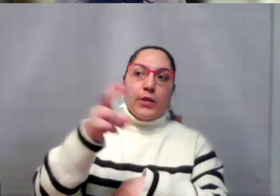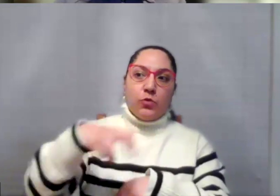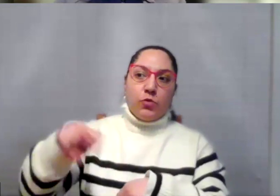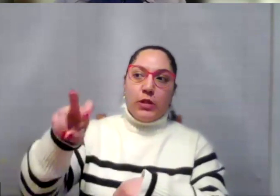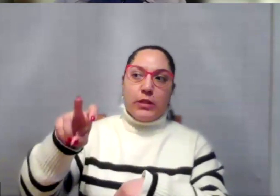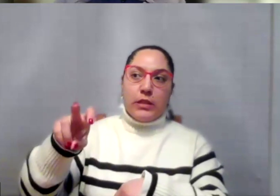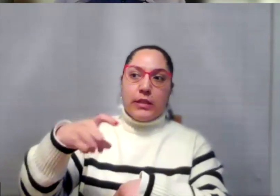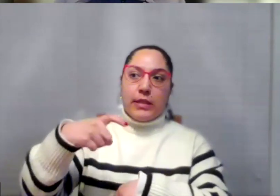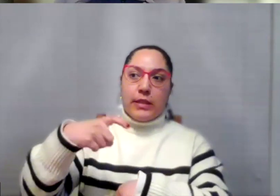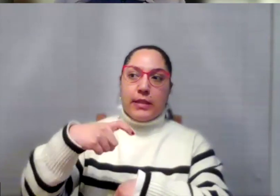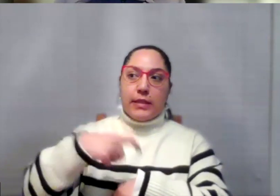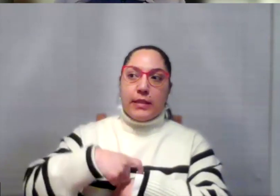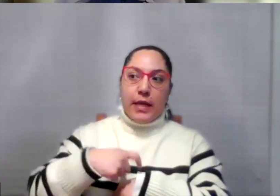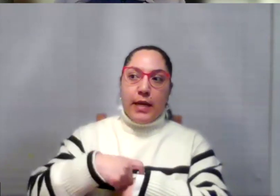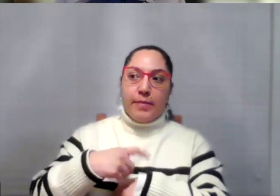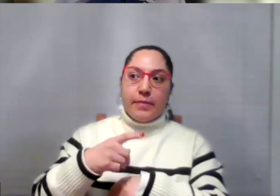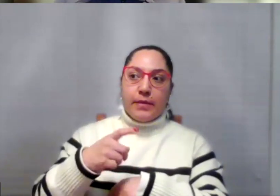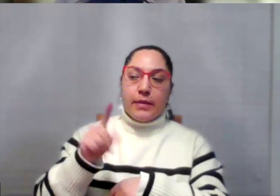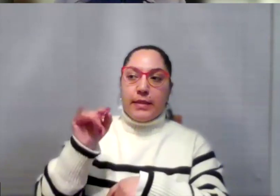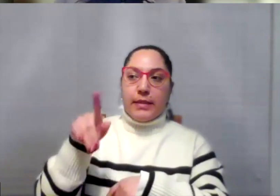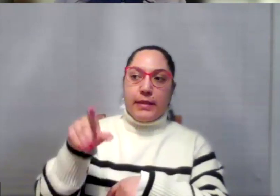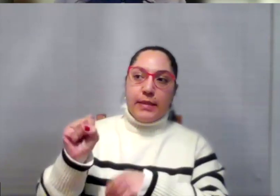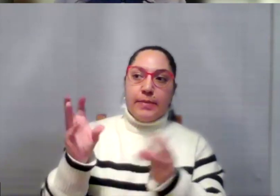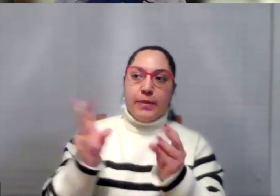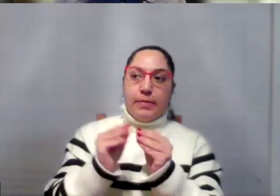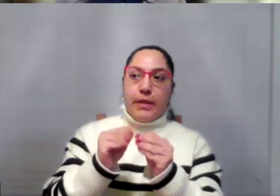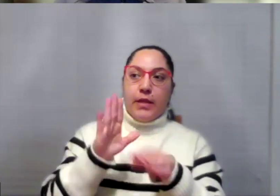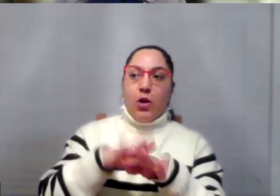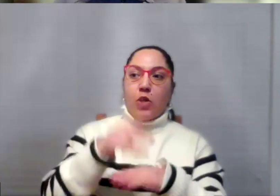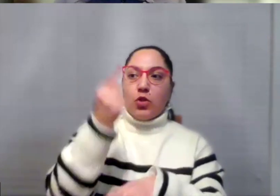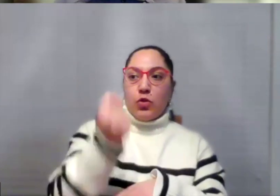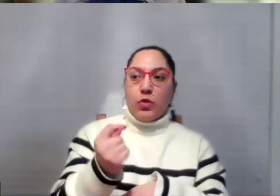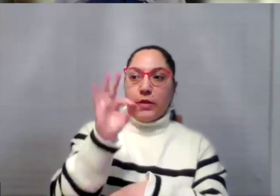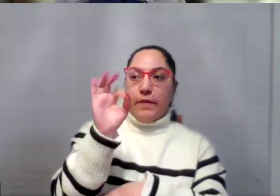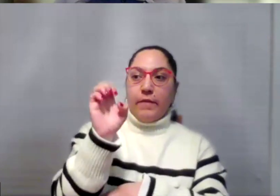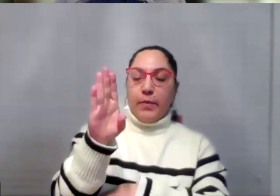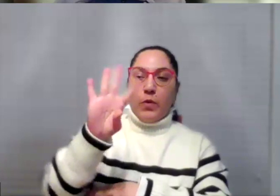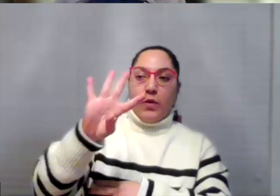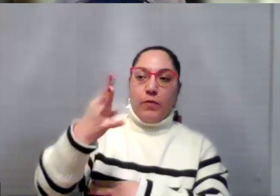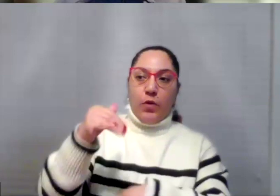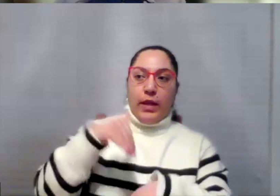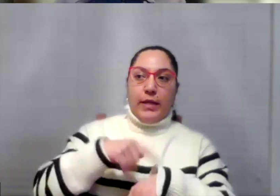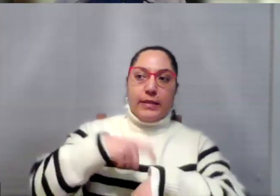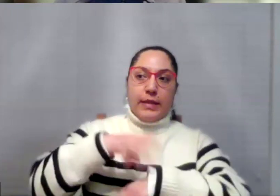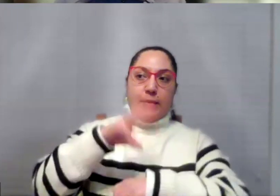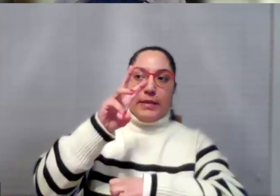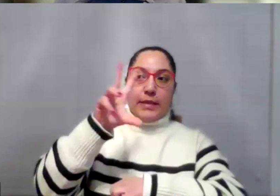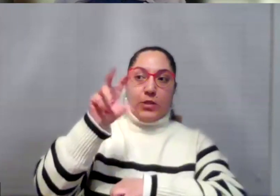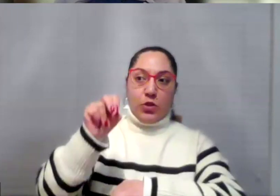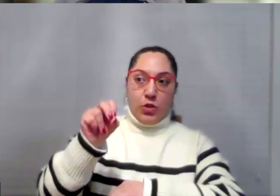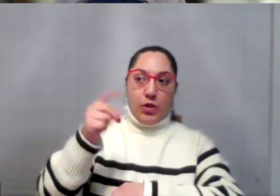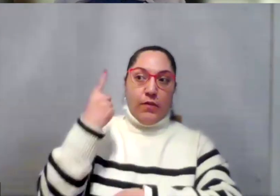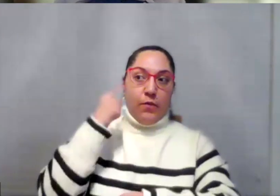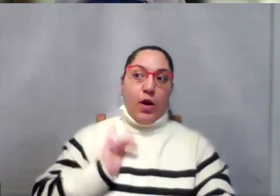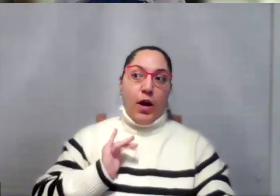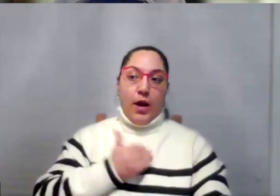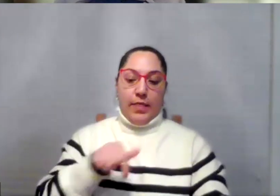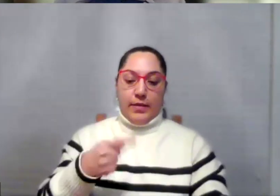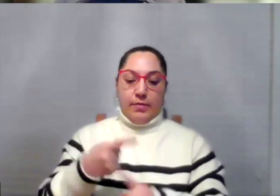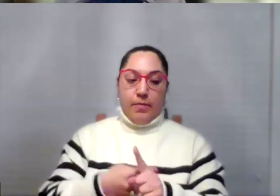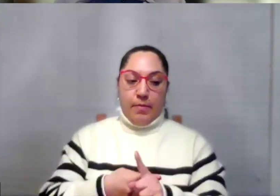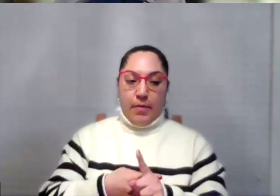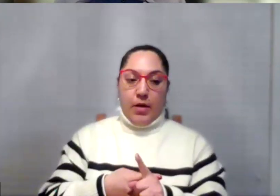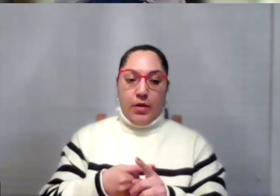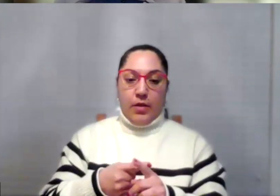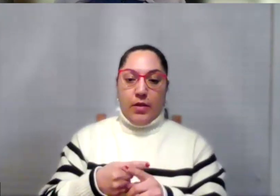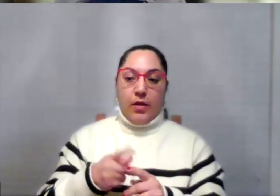Times Tips meeting. Please join us on Tuesday, February 4th at 6:30 for this month's program, Guardianship